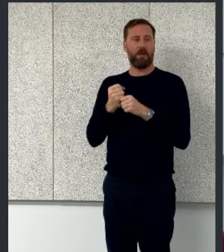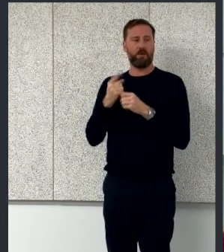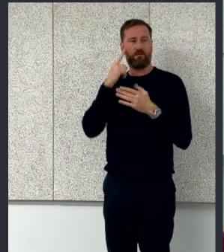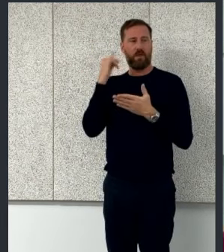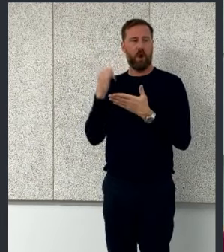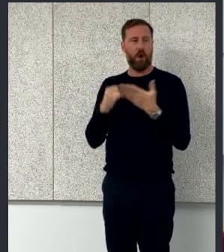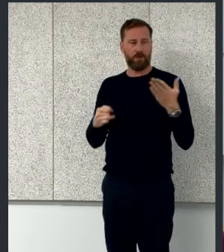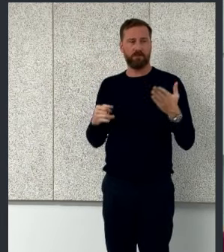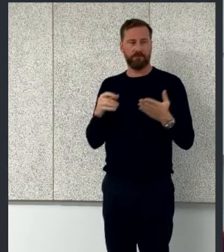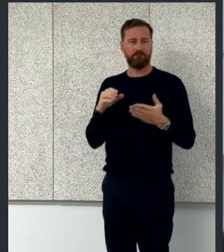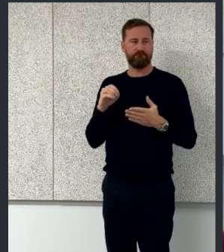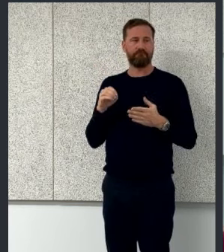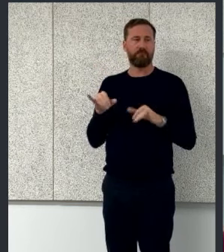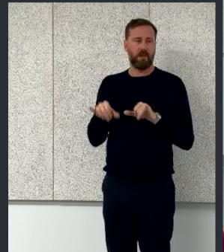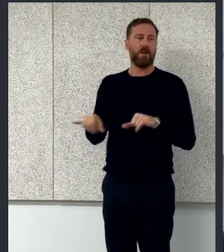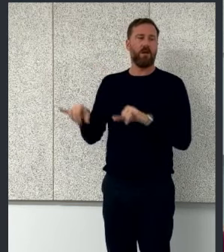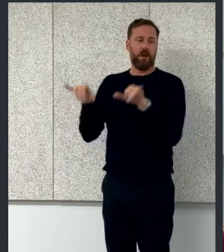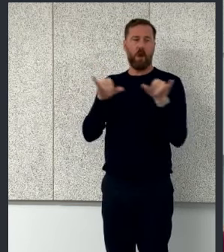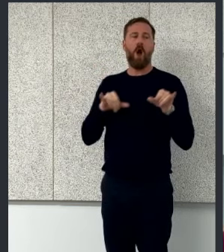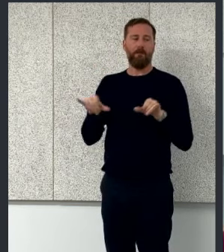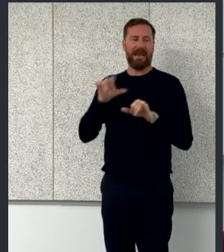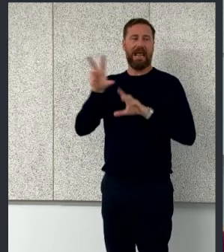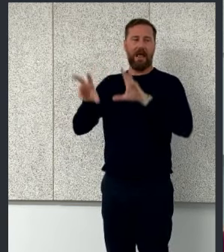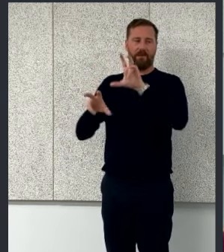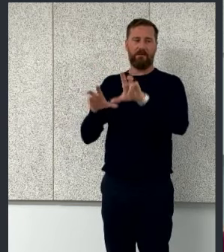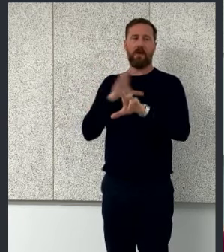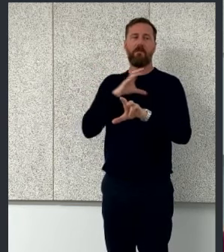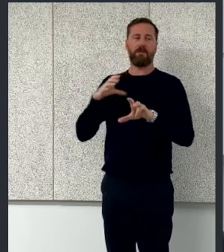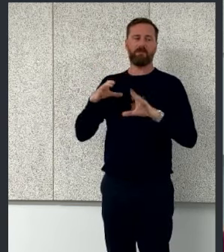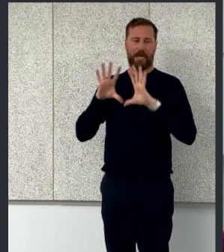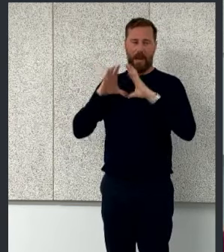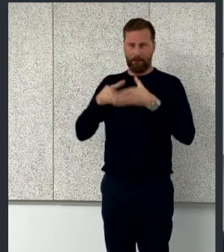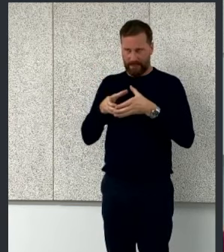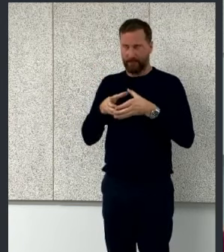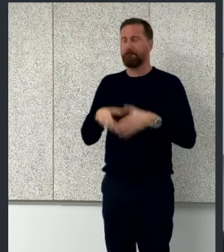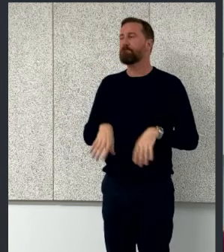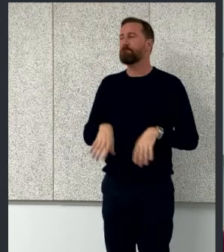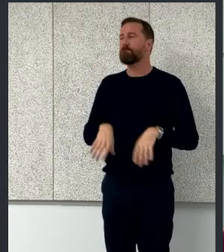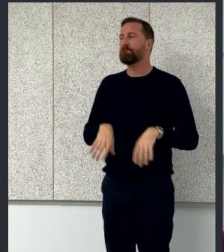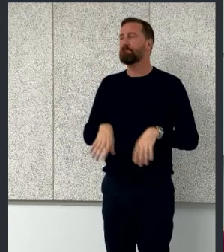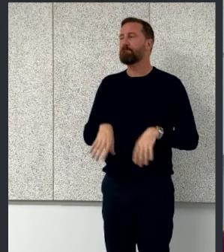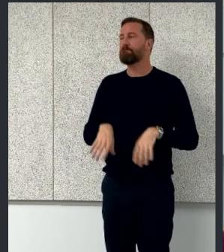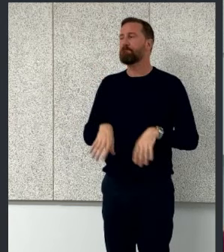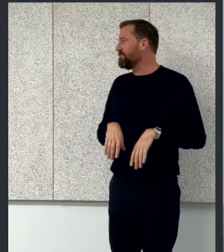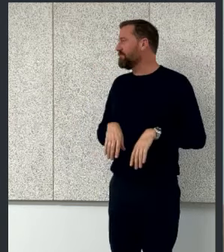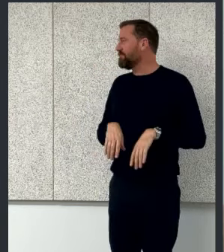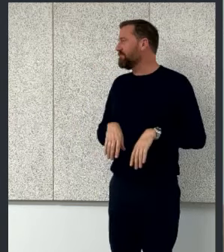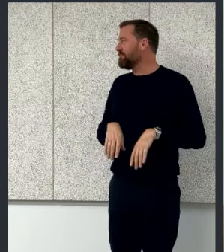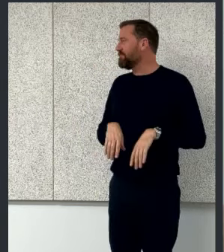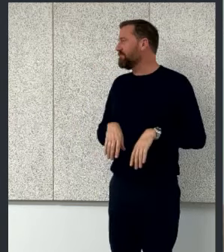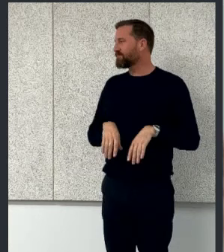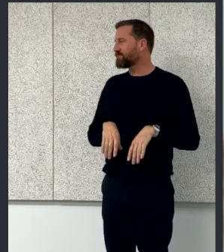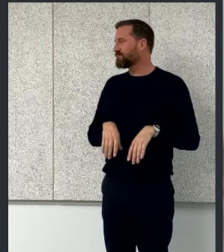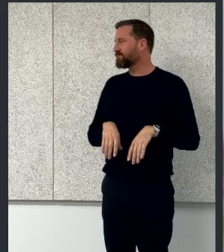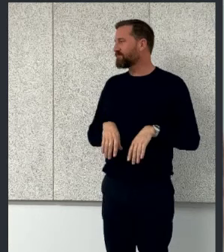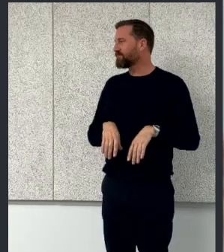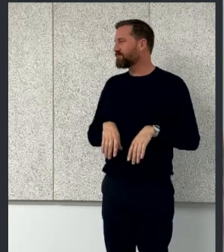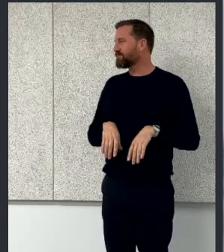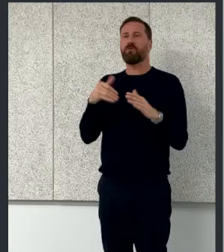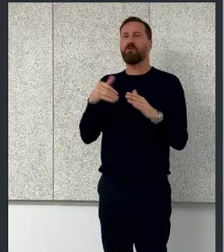hopes up, because I think the Common Application in New York is not going to happen for lots of reasons, and I'm very sorry. So I don't want to give anyone false hope.